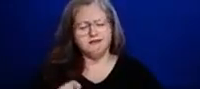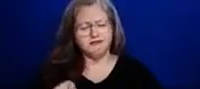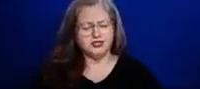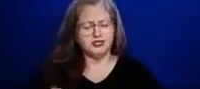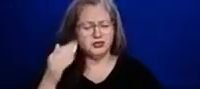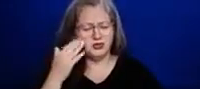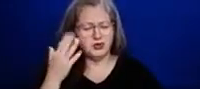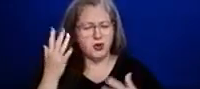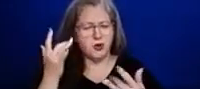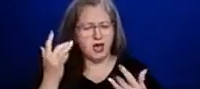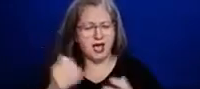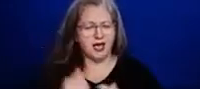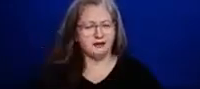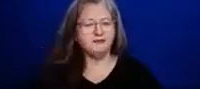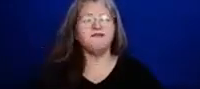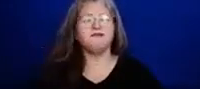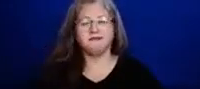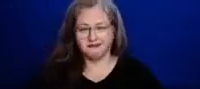why.